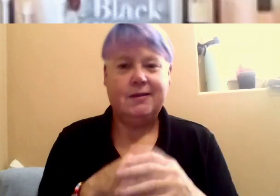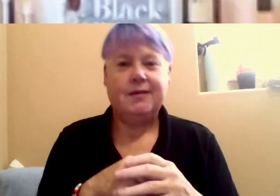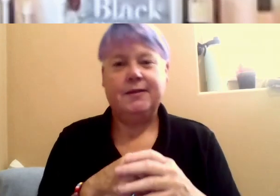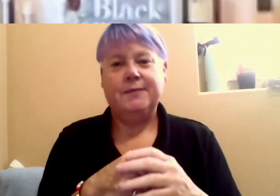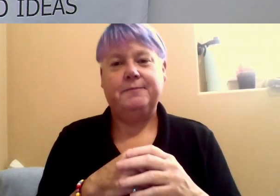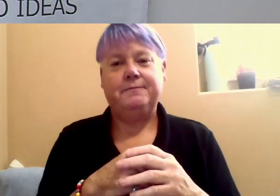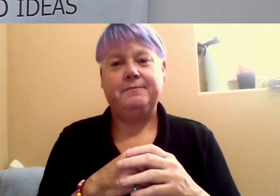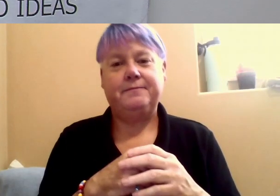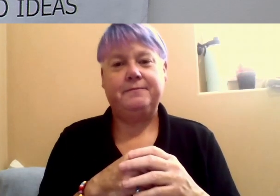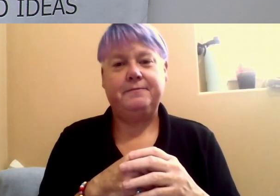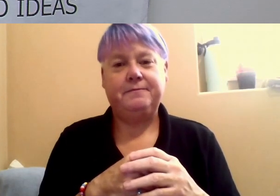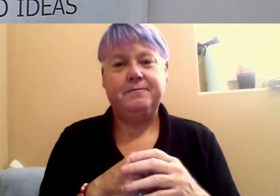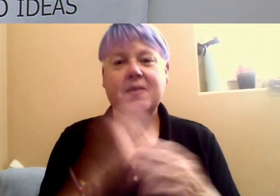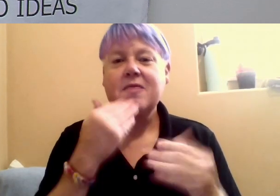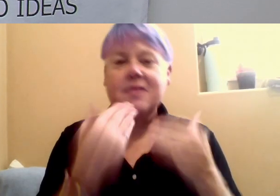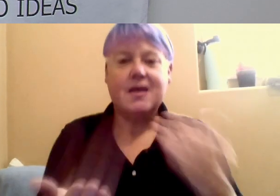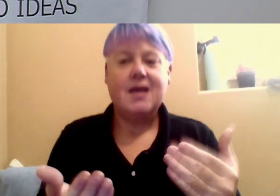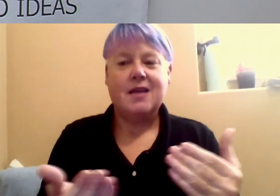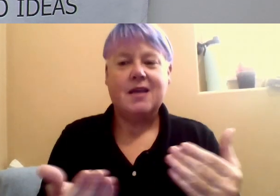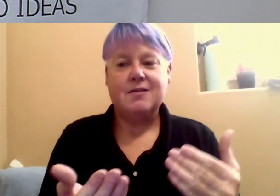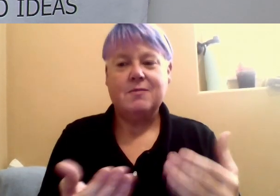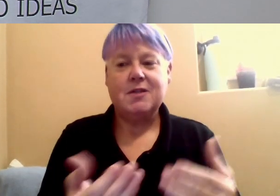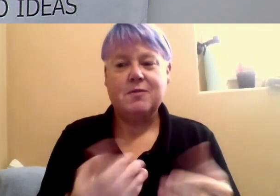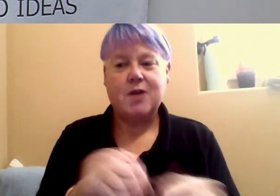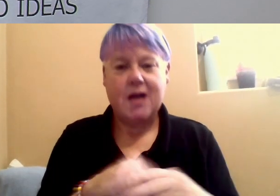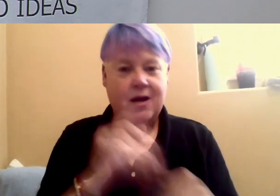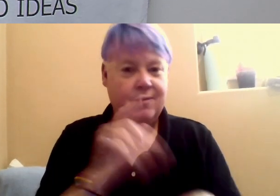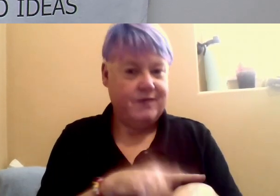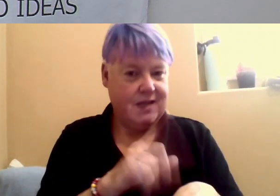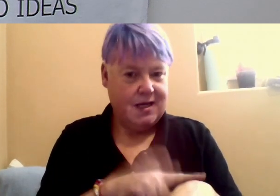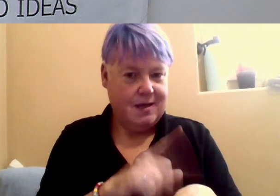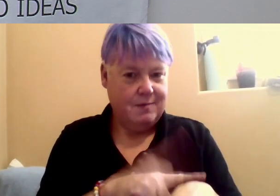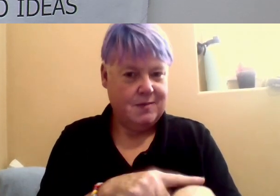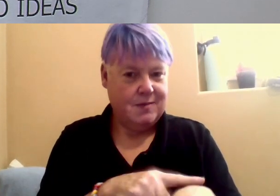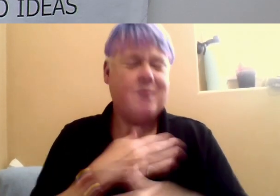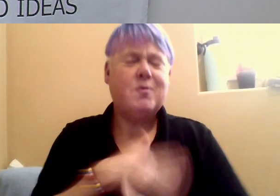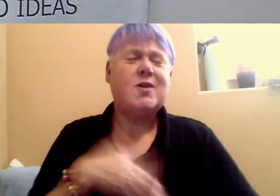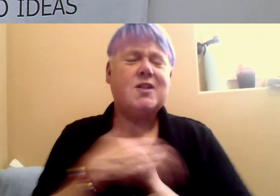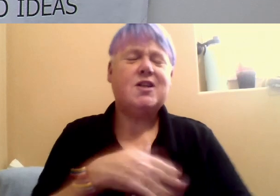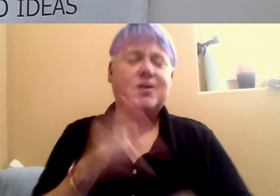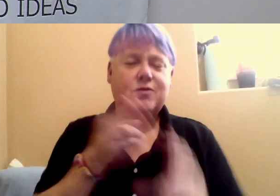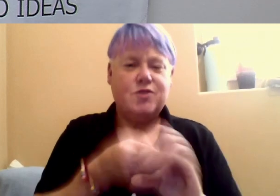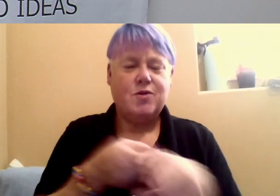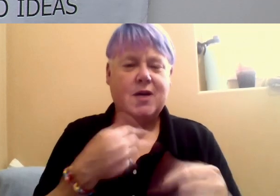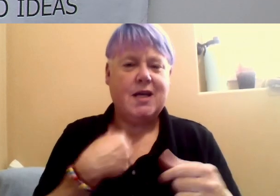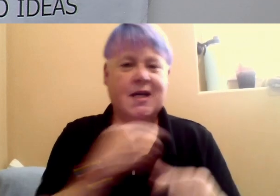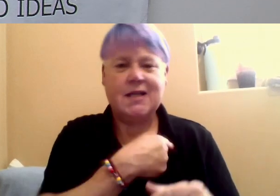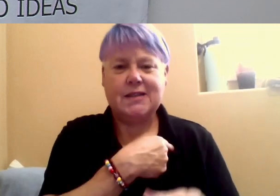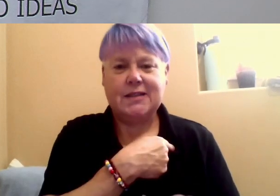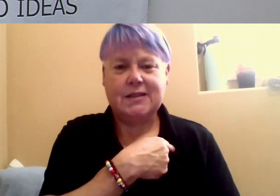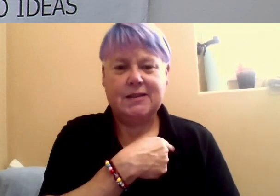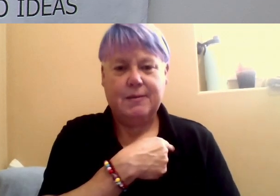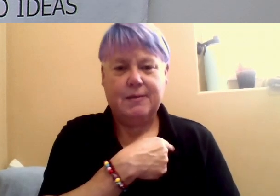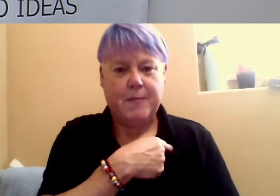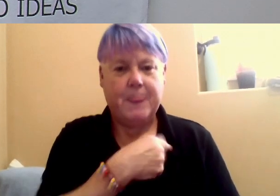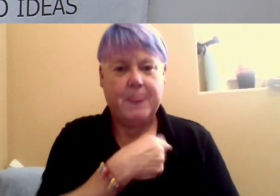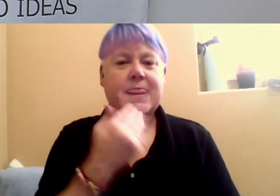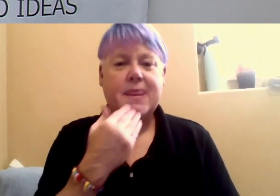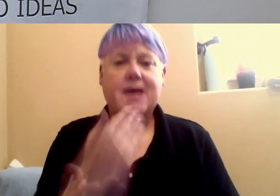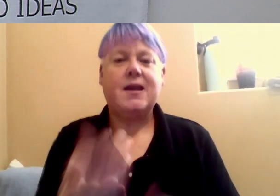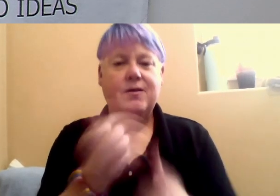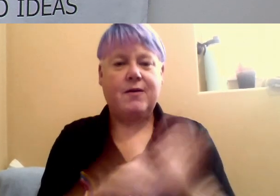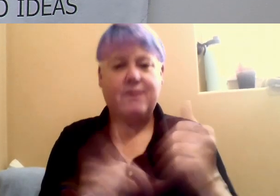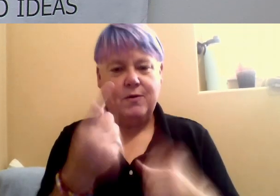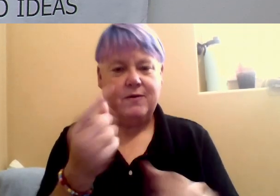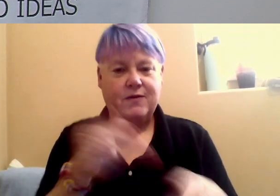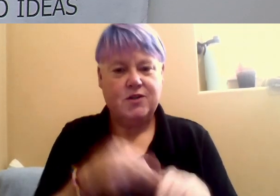Well, perfect. Thank you so much, David. We're all out of time, so really appreciate you joining us virtually this year. And thank you, everybody else, for joining